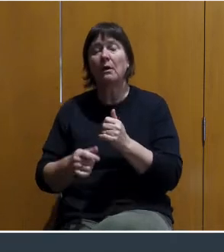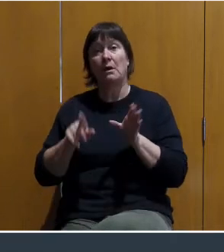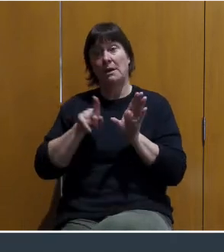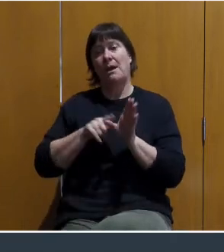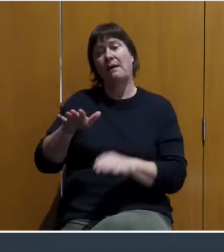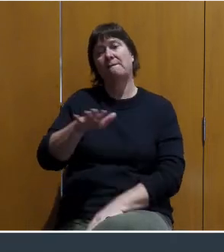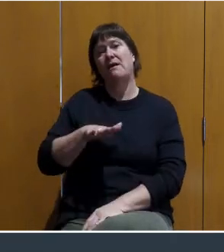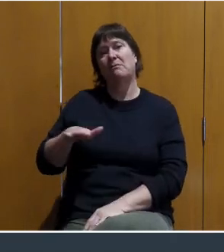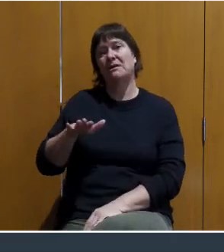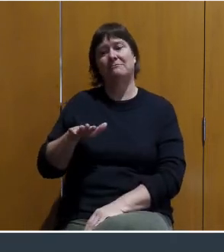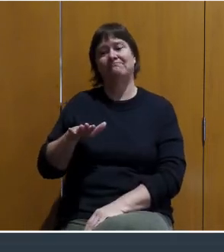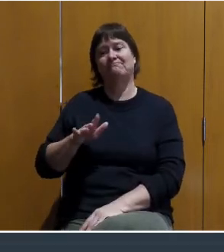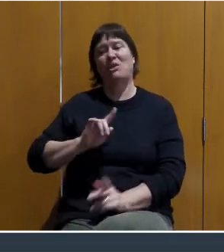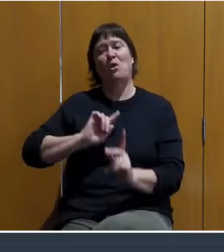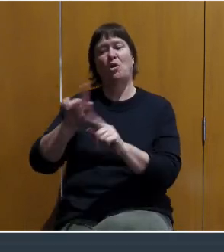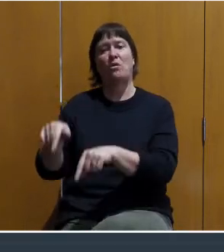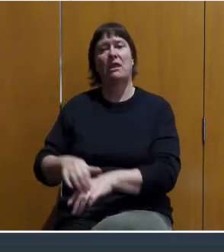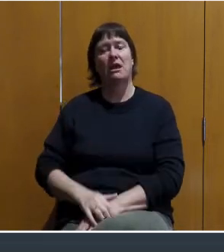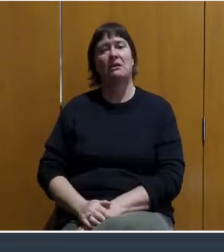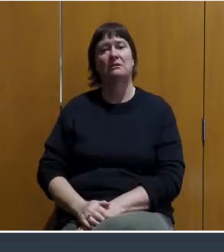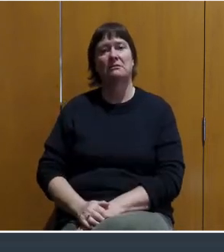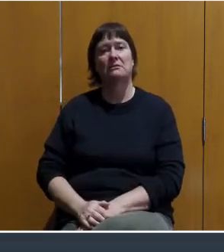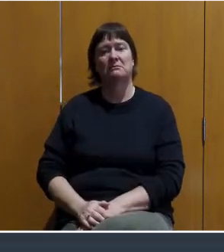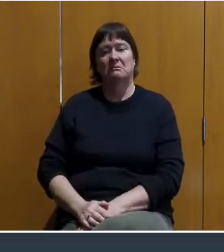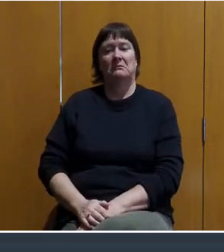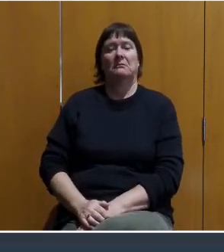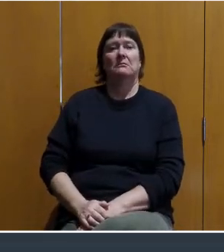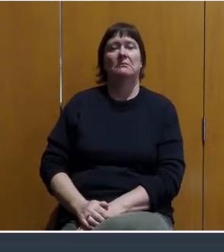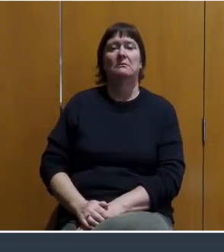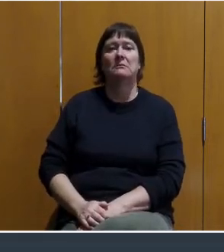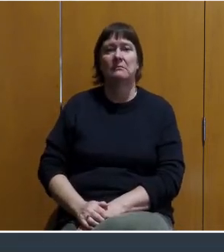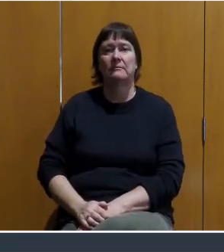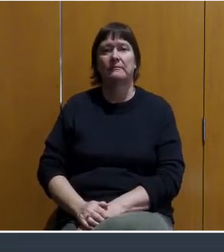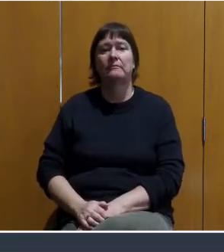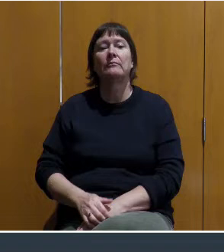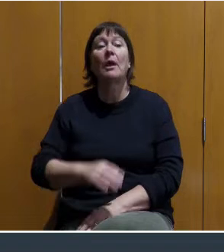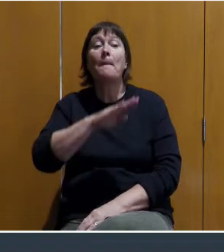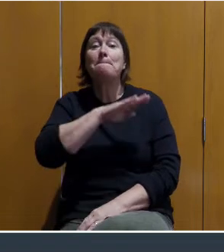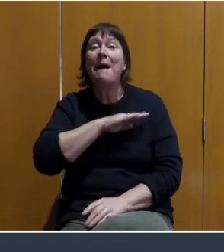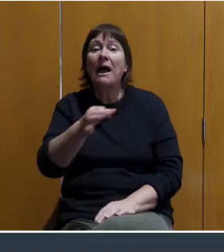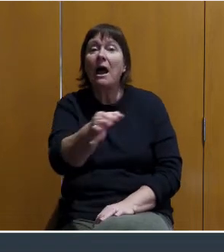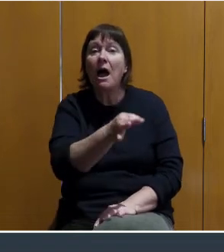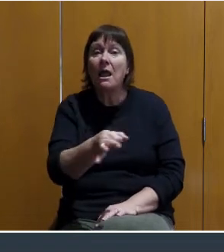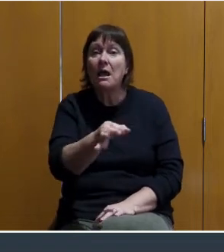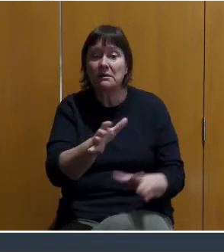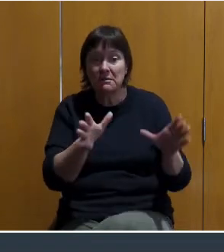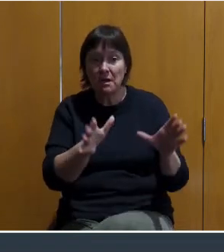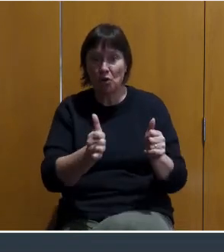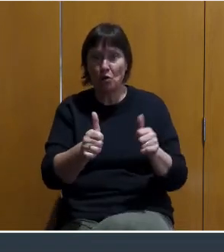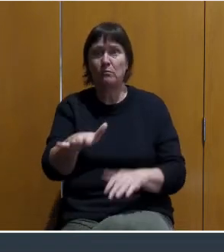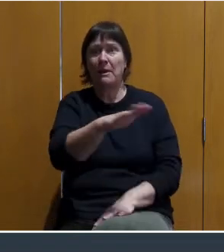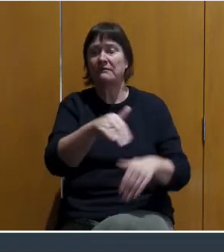now, they won't go there. Park Island is a great place for dogs, walking on lead, off